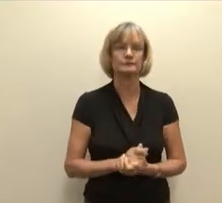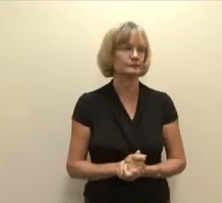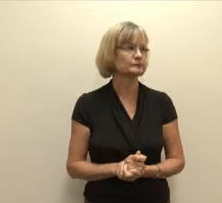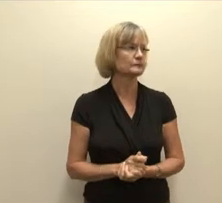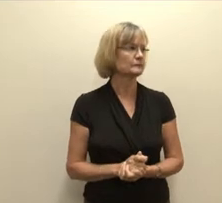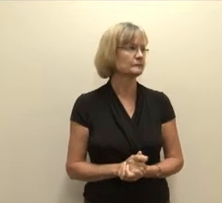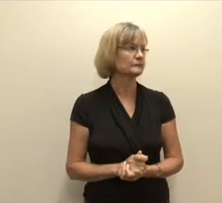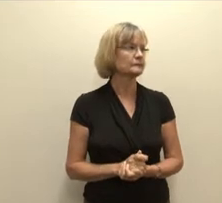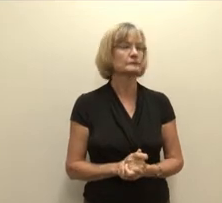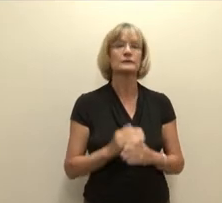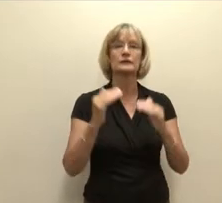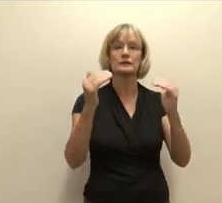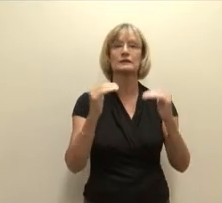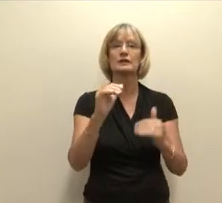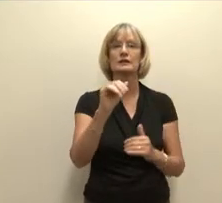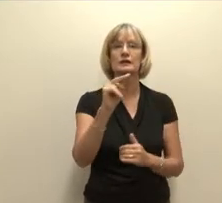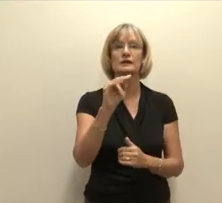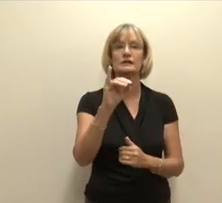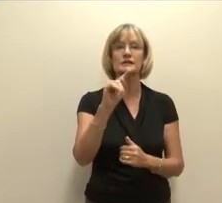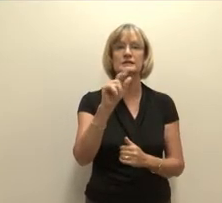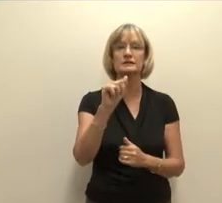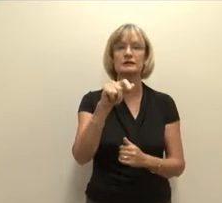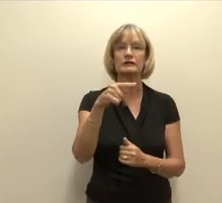Next, we have Anita Phillips.